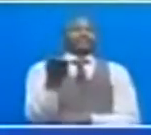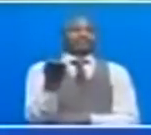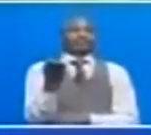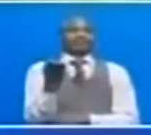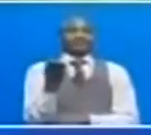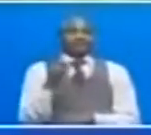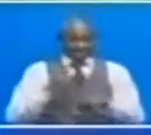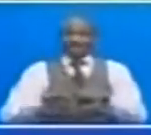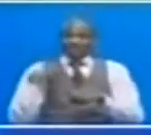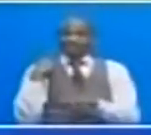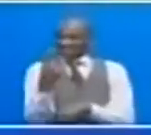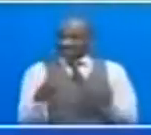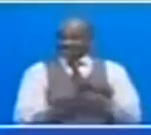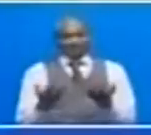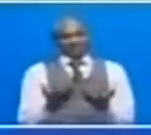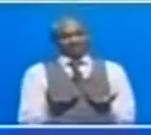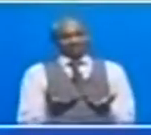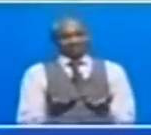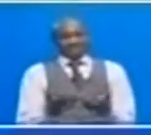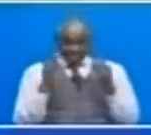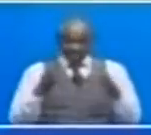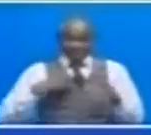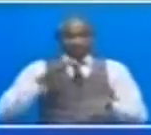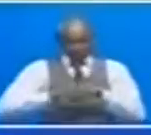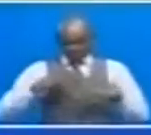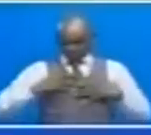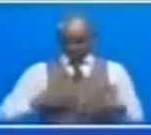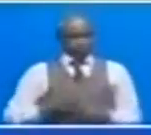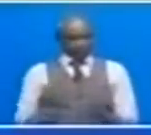sixth draw. So of course, yeah, if I'm in good shape,